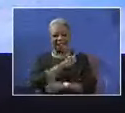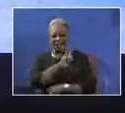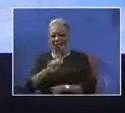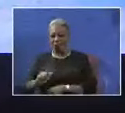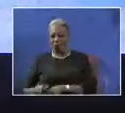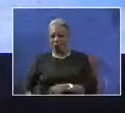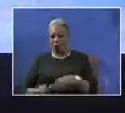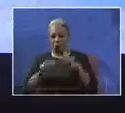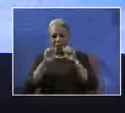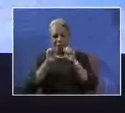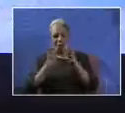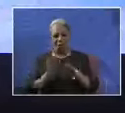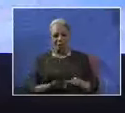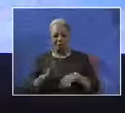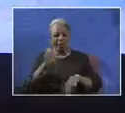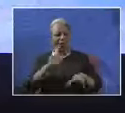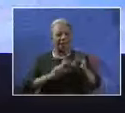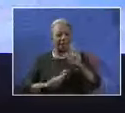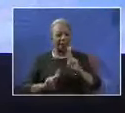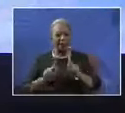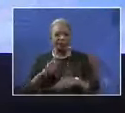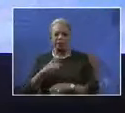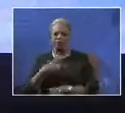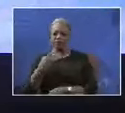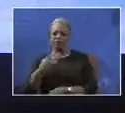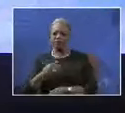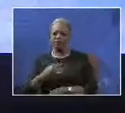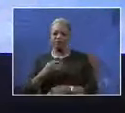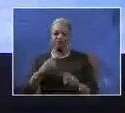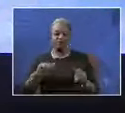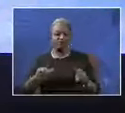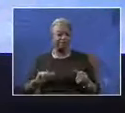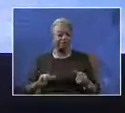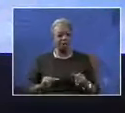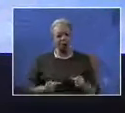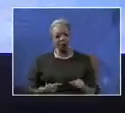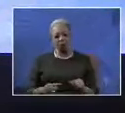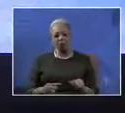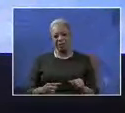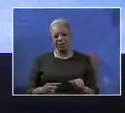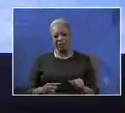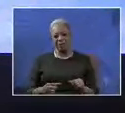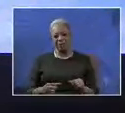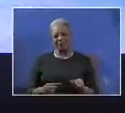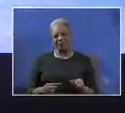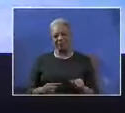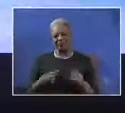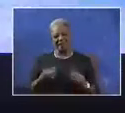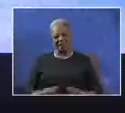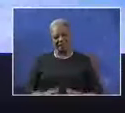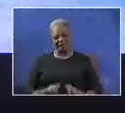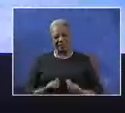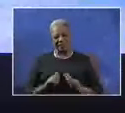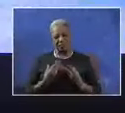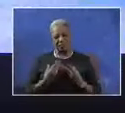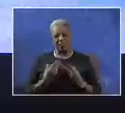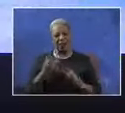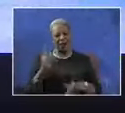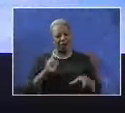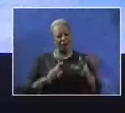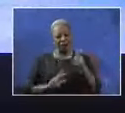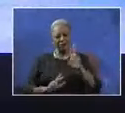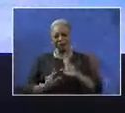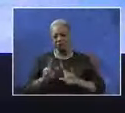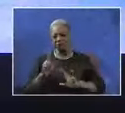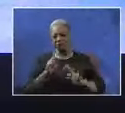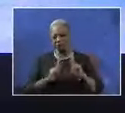those who are hurting. I ask, O Lord, that you continue to lift up those who are inspired